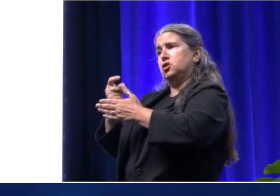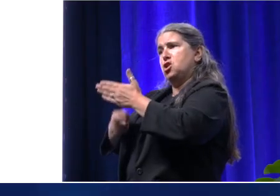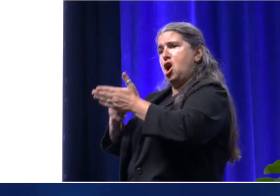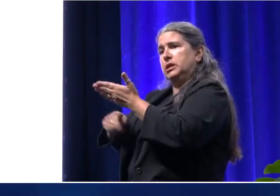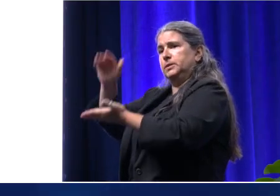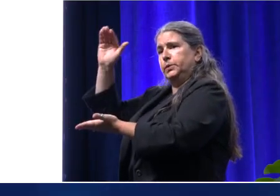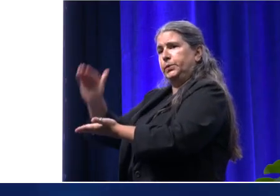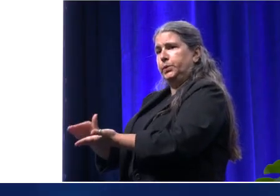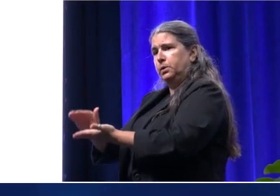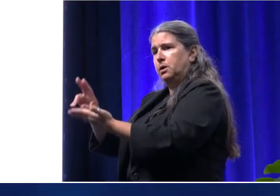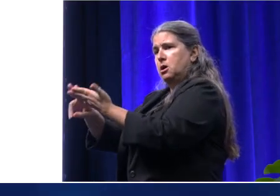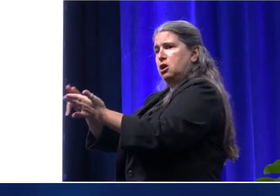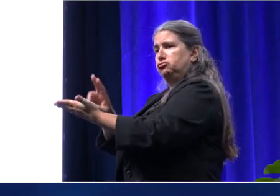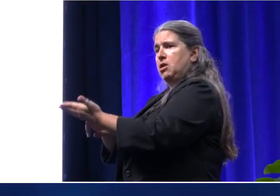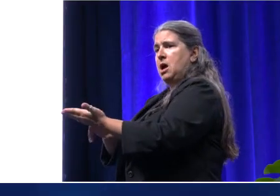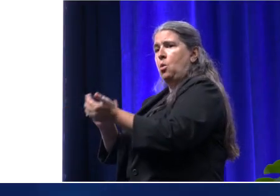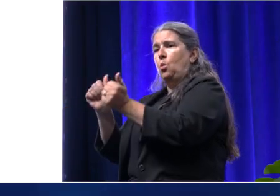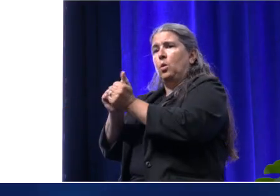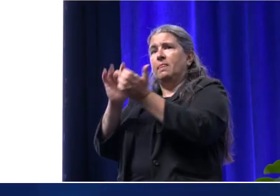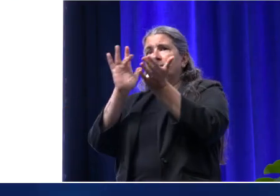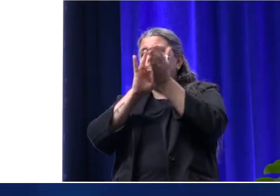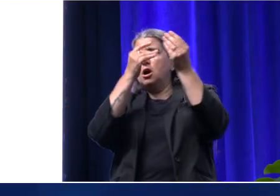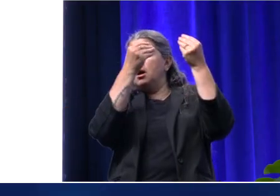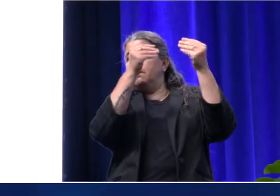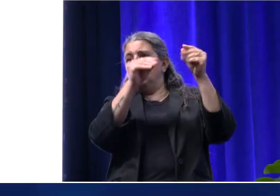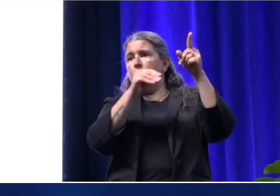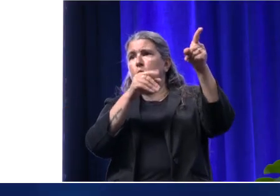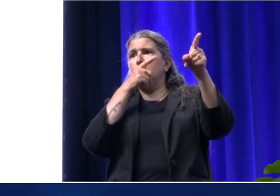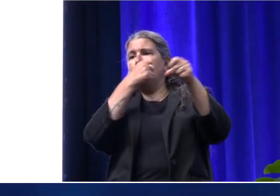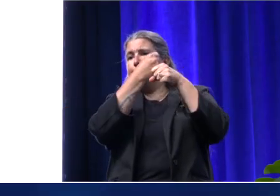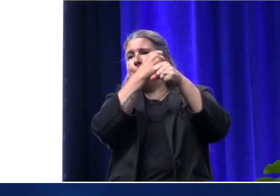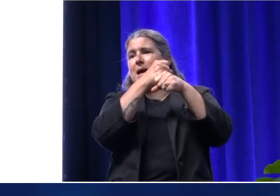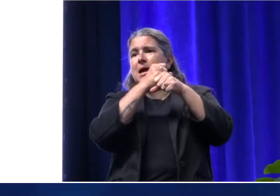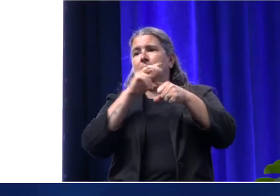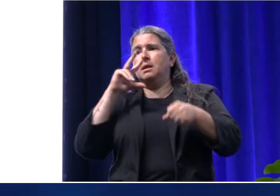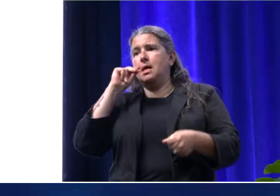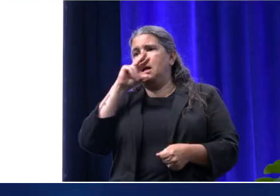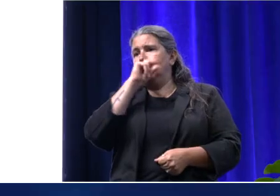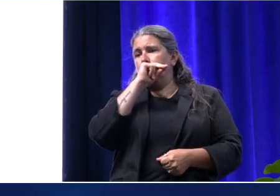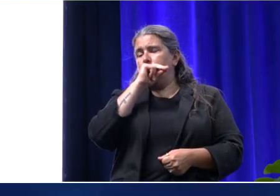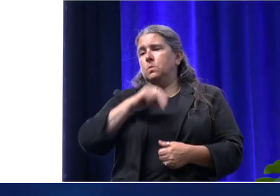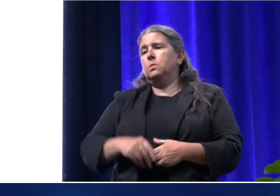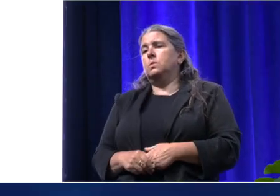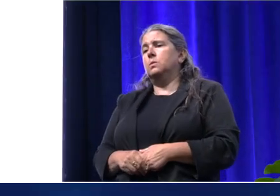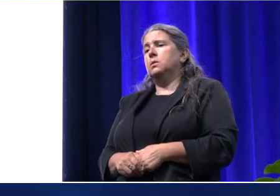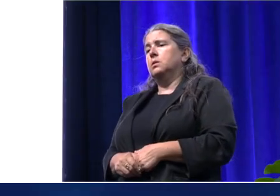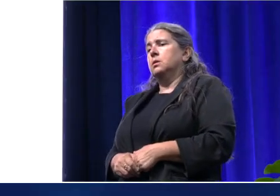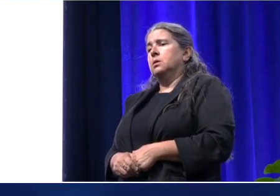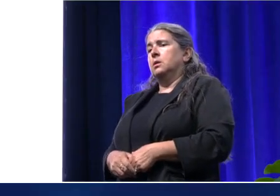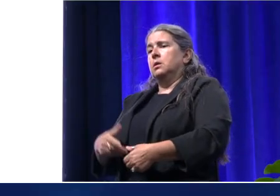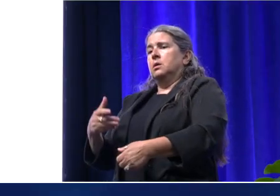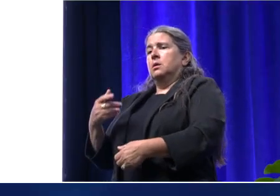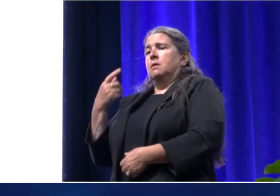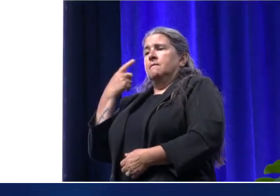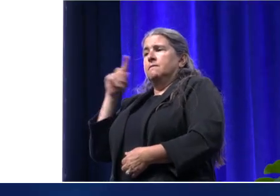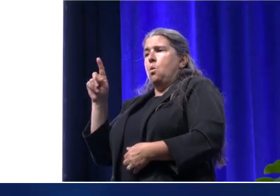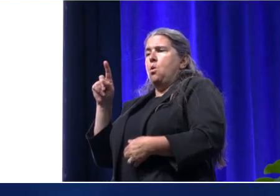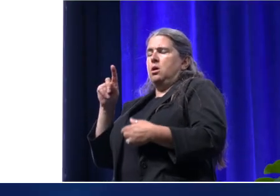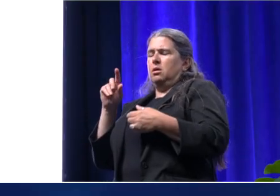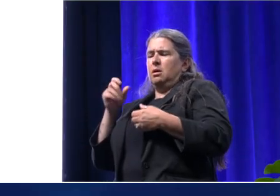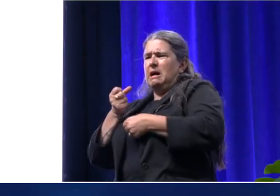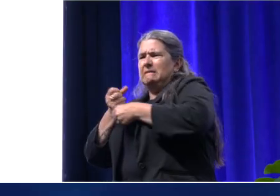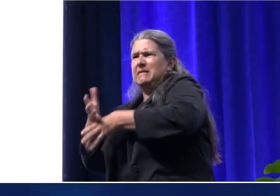of naloxone, nasal, intramuscular, as well as emergency contraceptives. So I'm honored to do that work with my